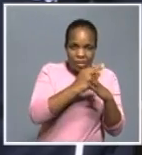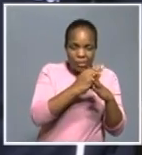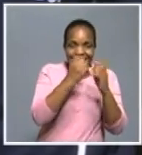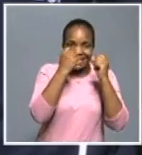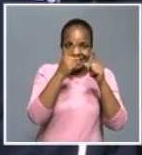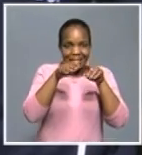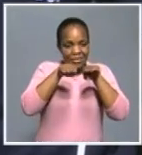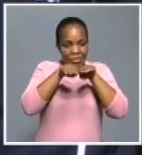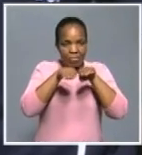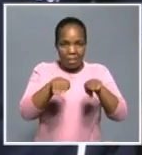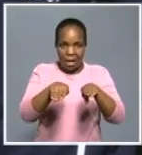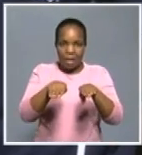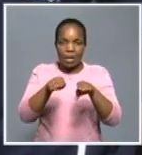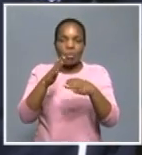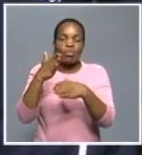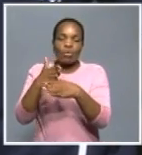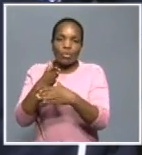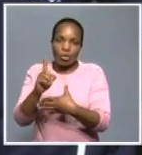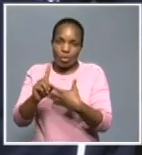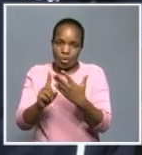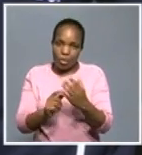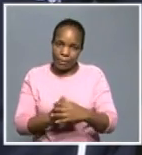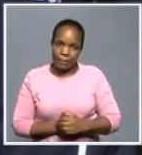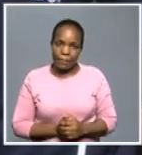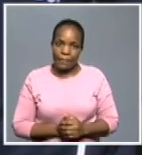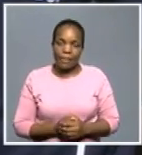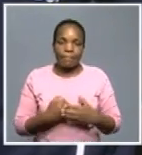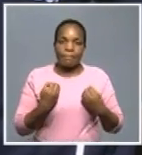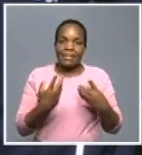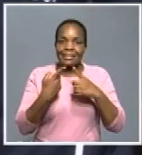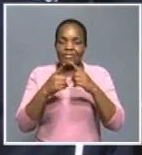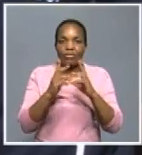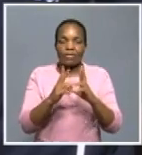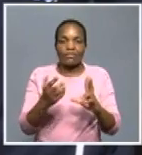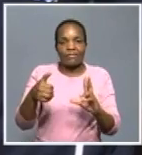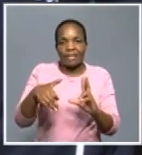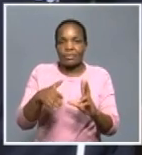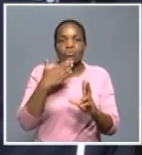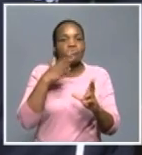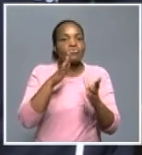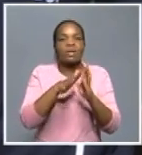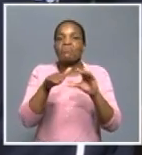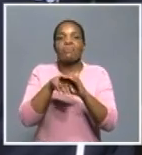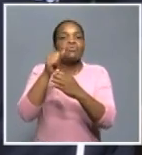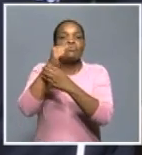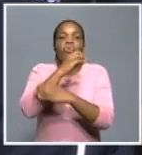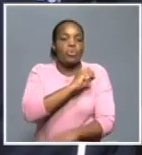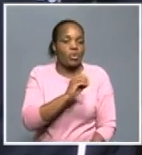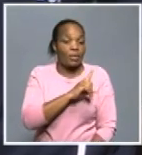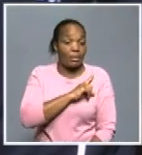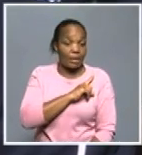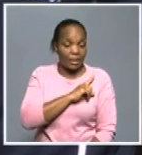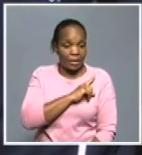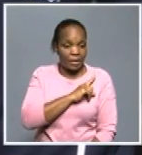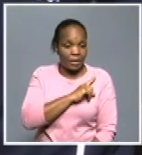workers. So there are many Namibian workers who are not members of the unions, because of the